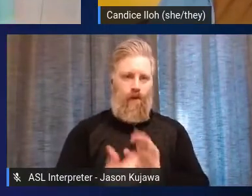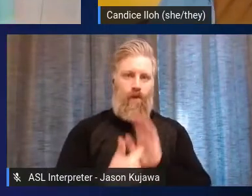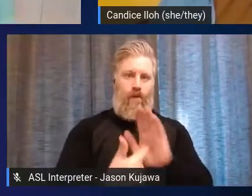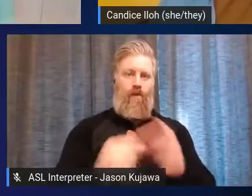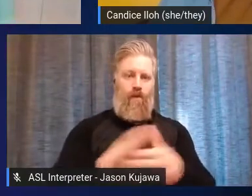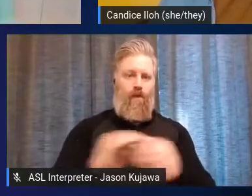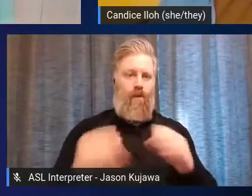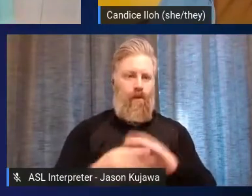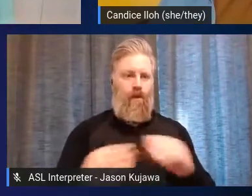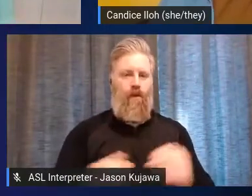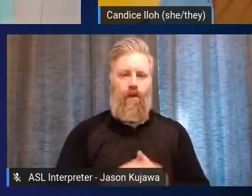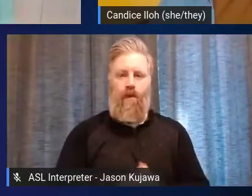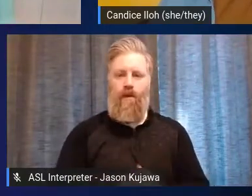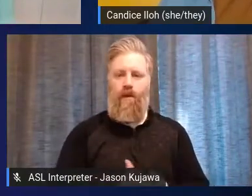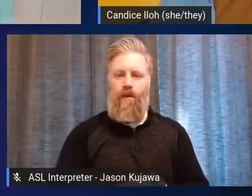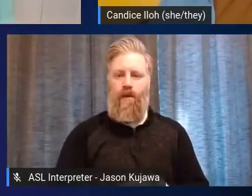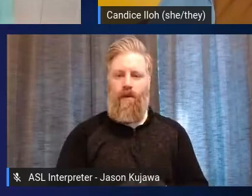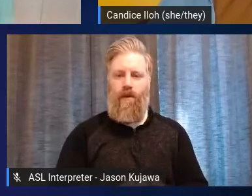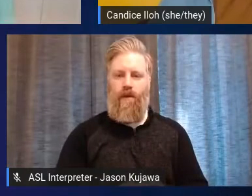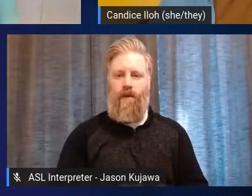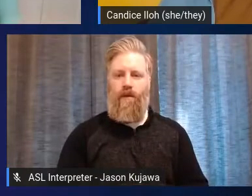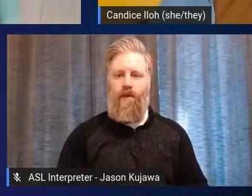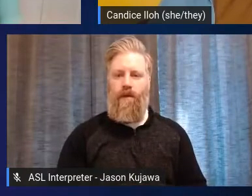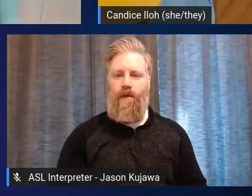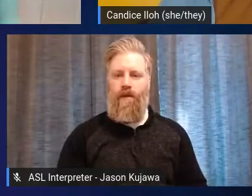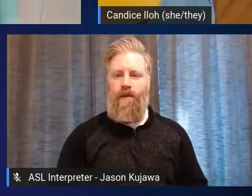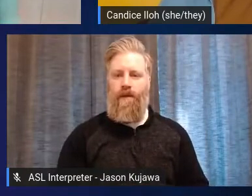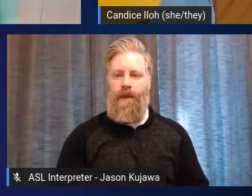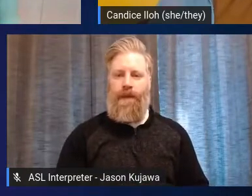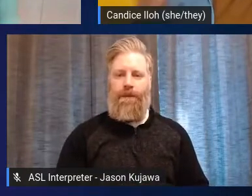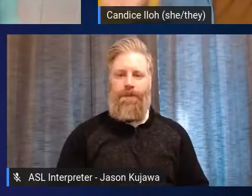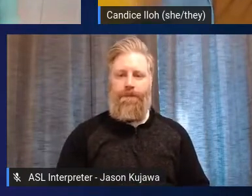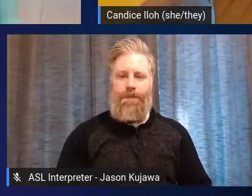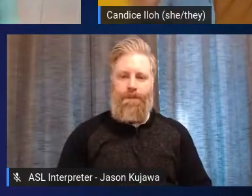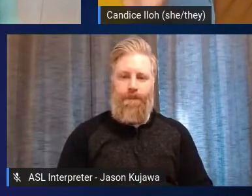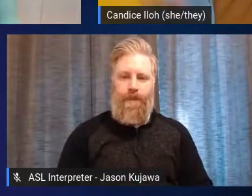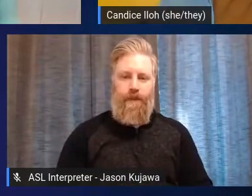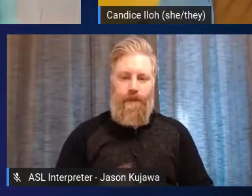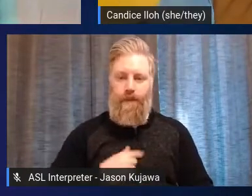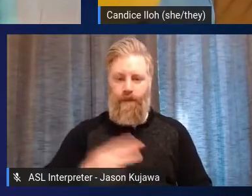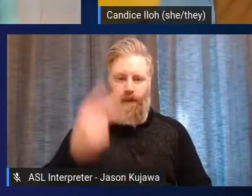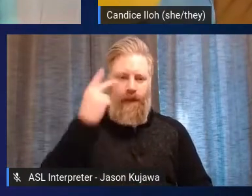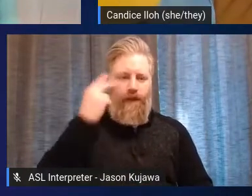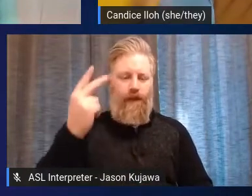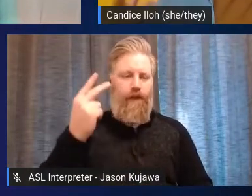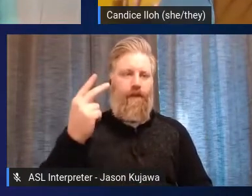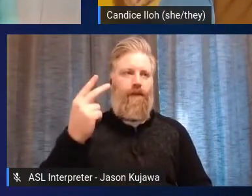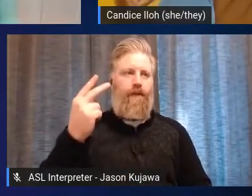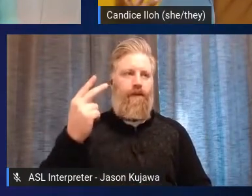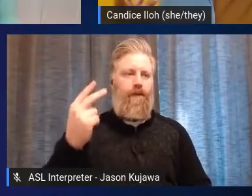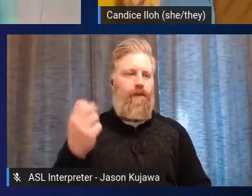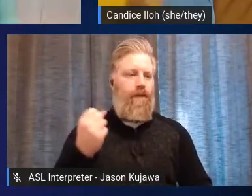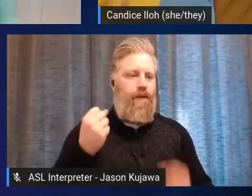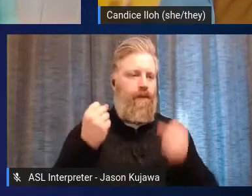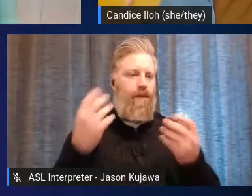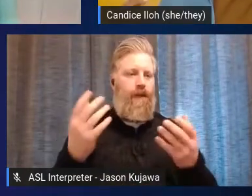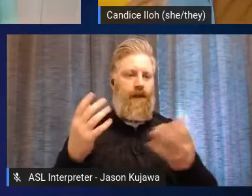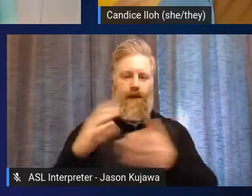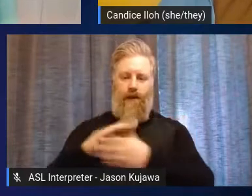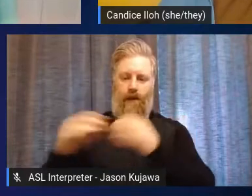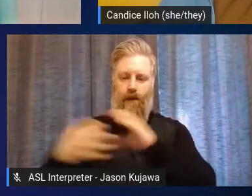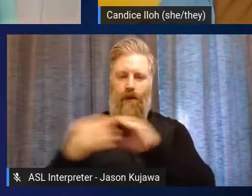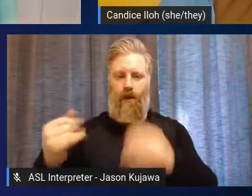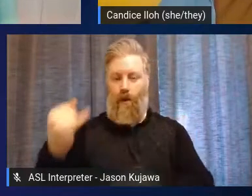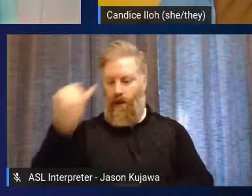if, yeah, like I just have, I've seen a lot of just like stories and ideas